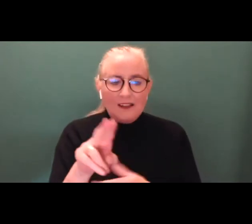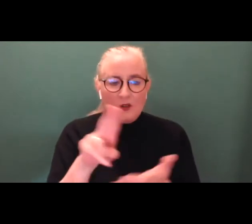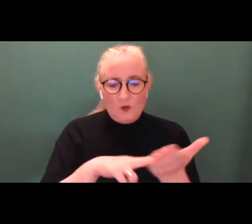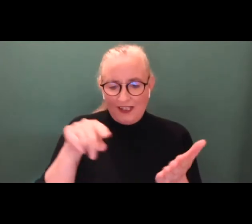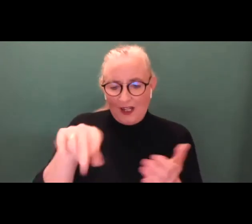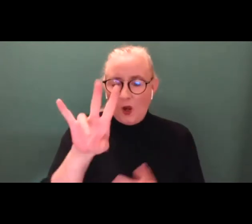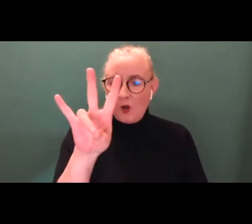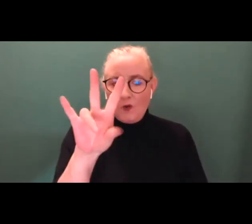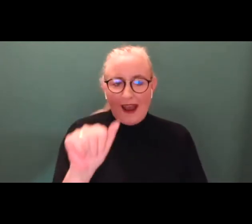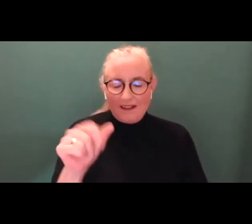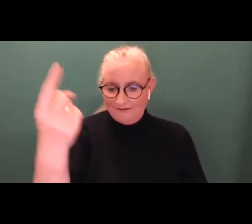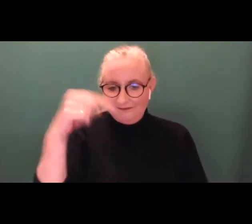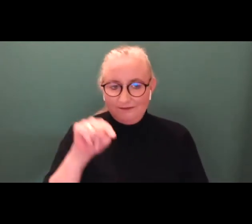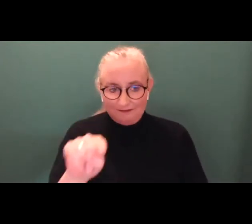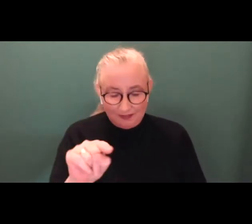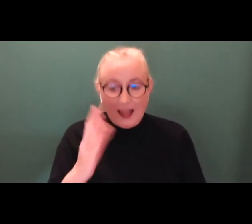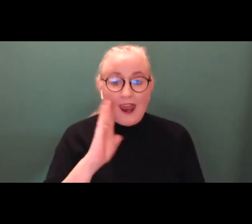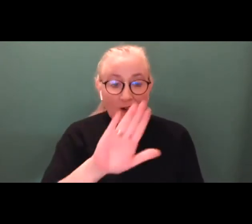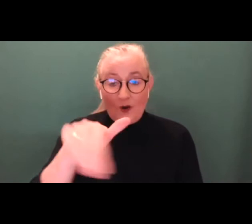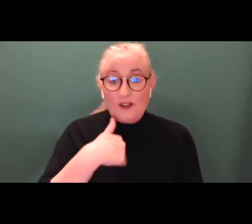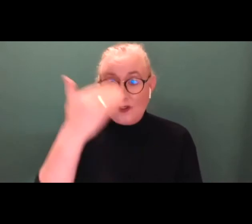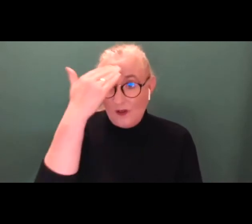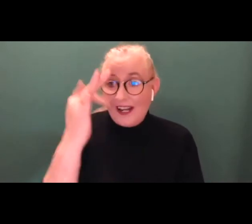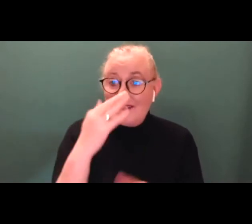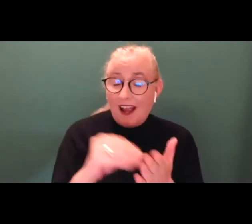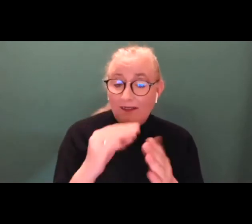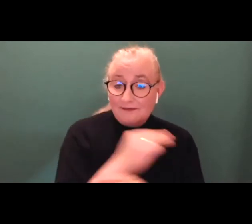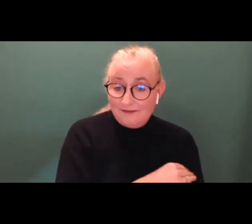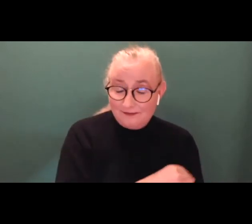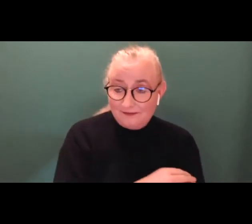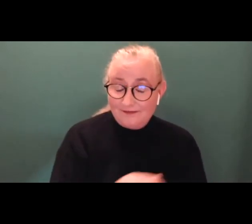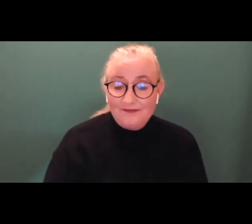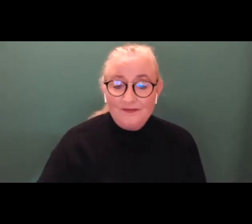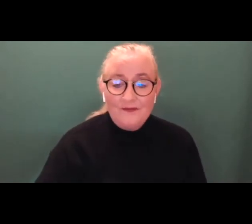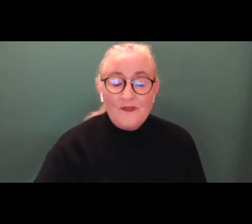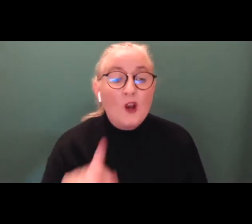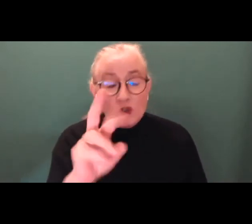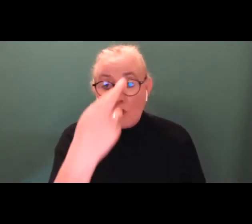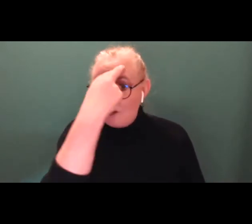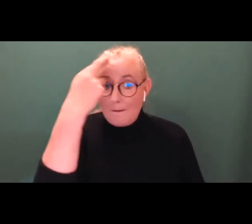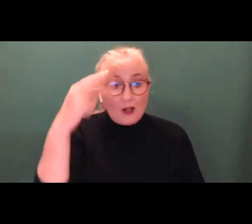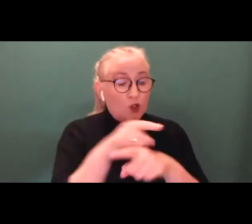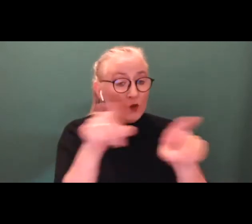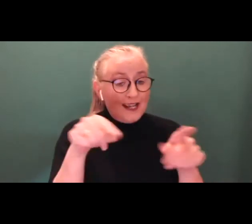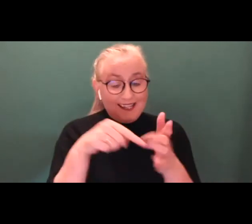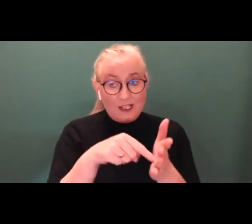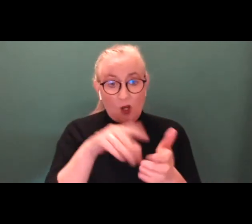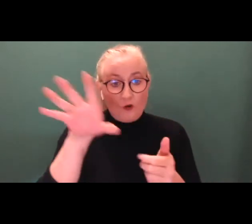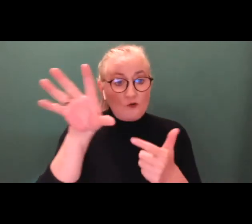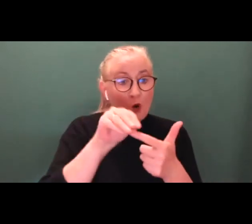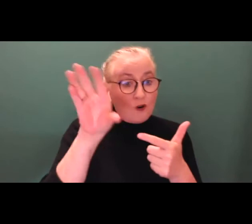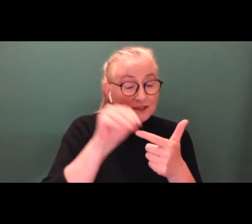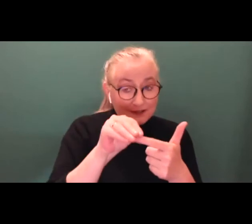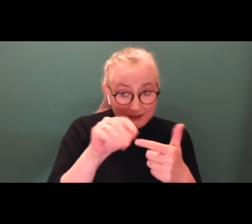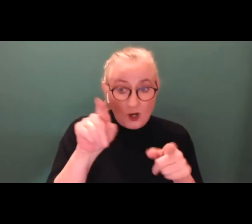Q&A function to bring those to our attention. Just a reminder that we're recording this webinar, and we'll also